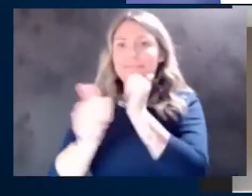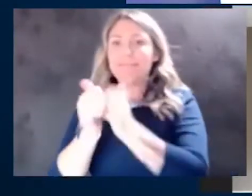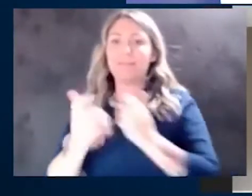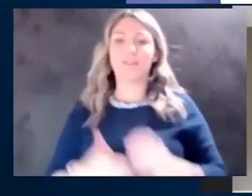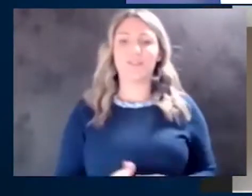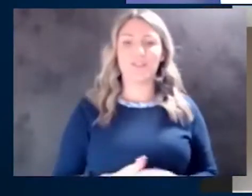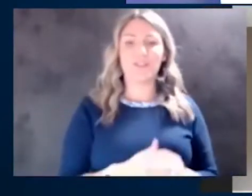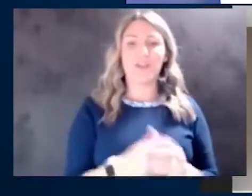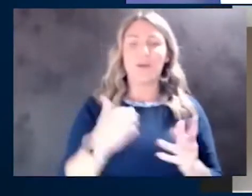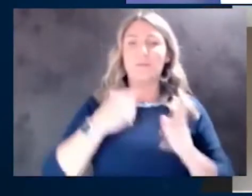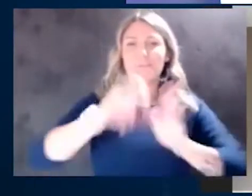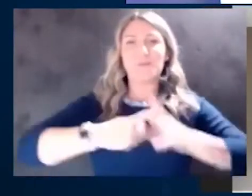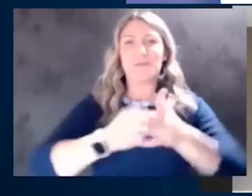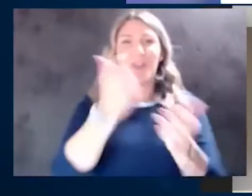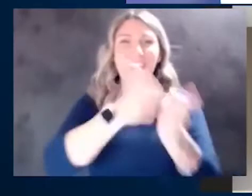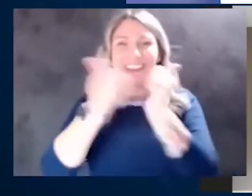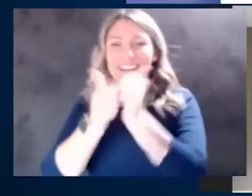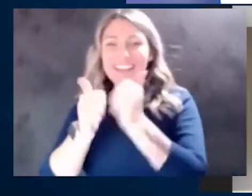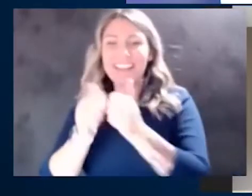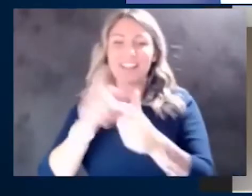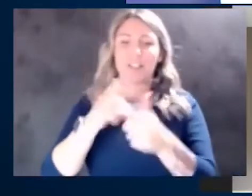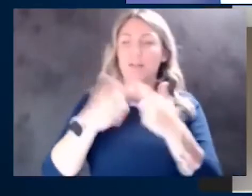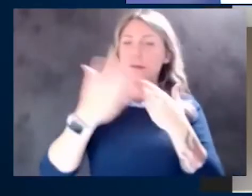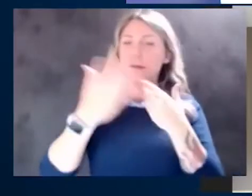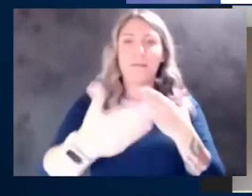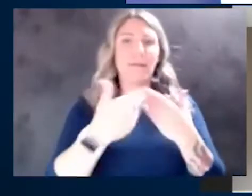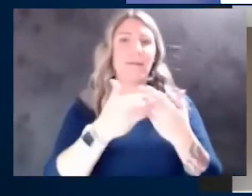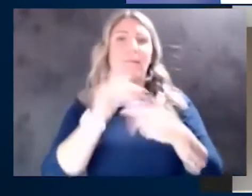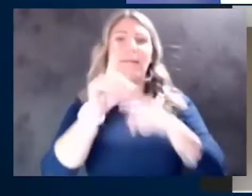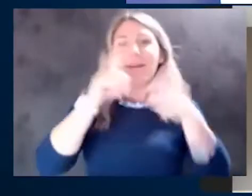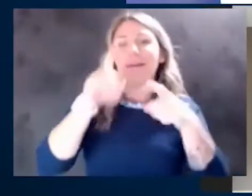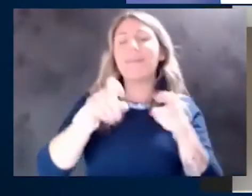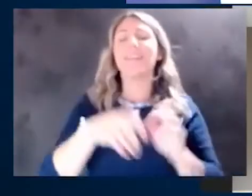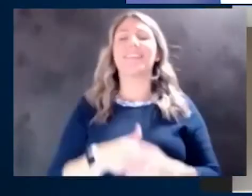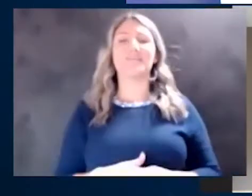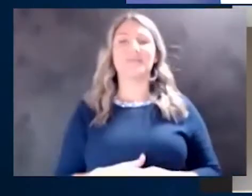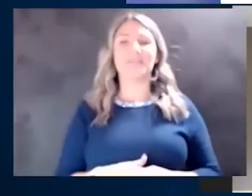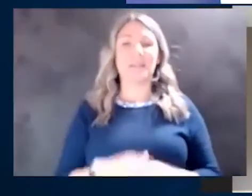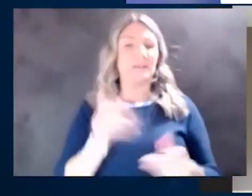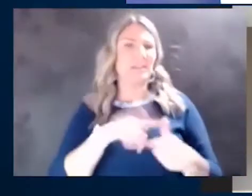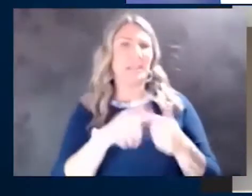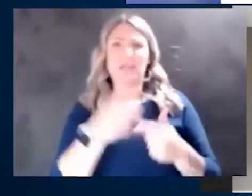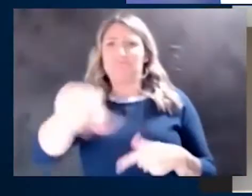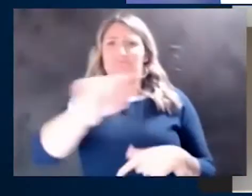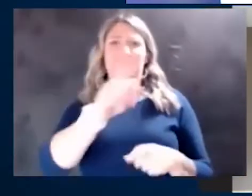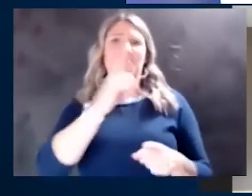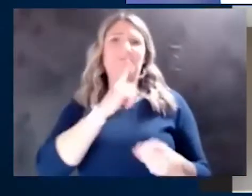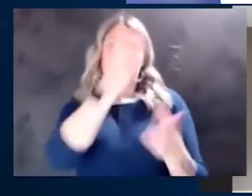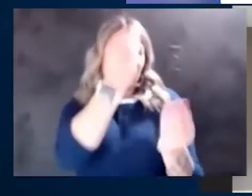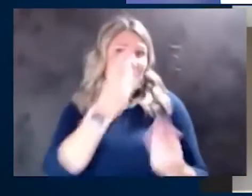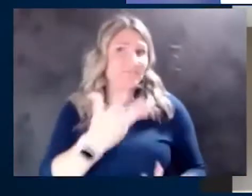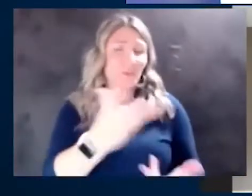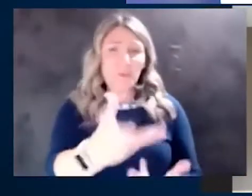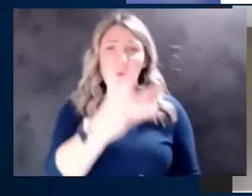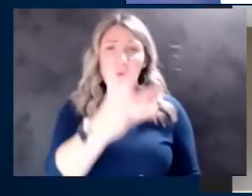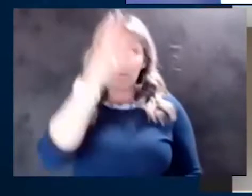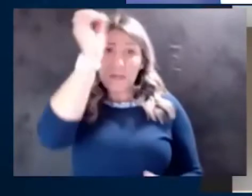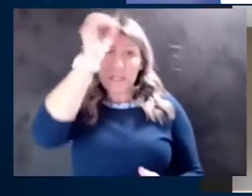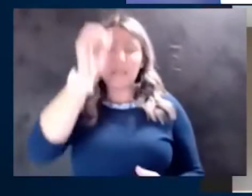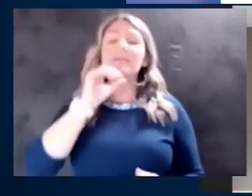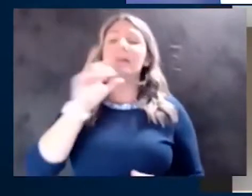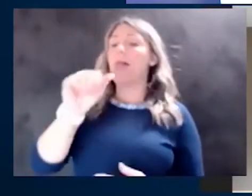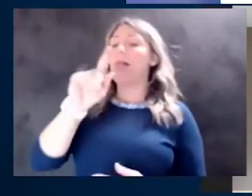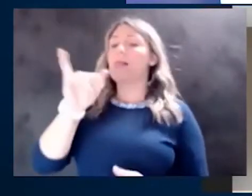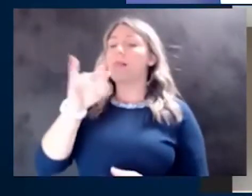each person. I'm going to go through that. I'm going to ask questions to you, and you guys just tell me what you think. So first, I want to start with Alice. So Alice, how old are